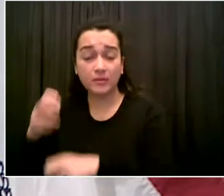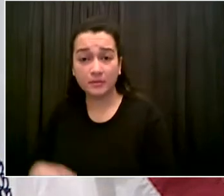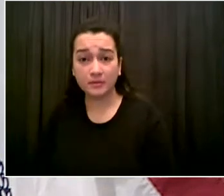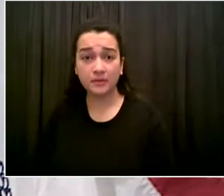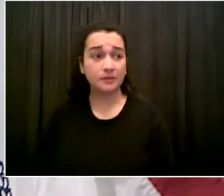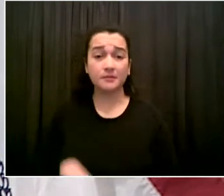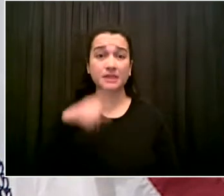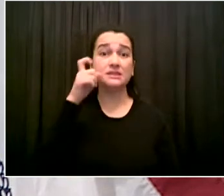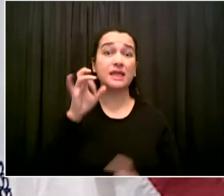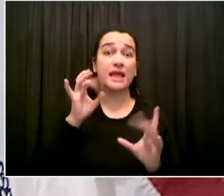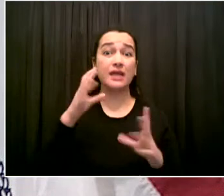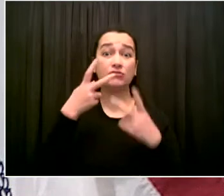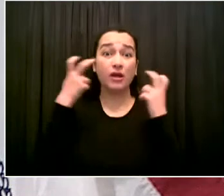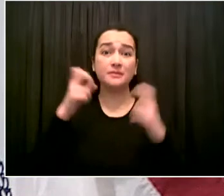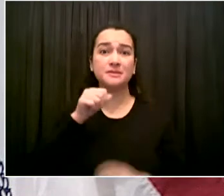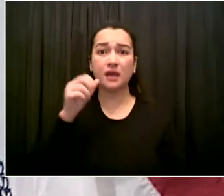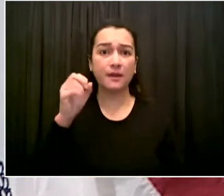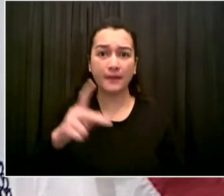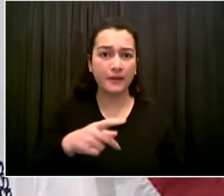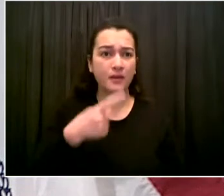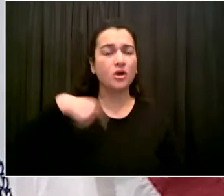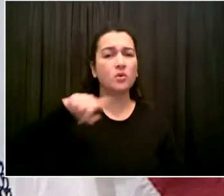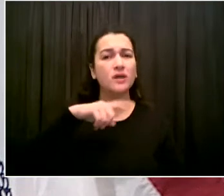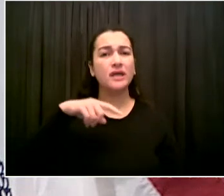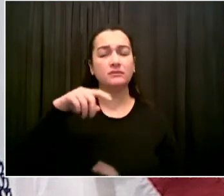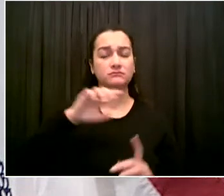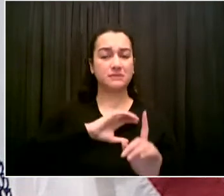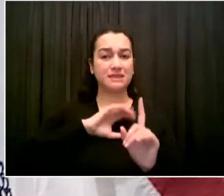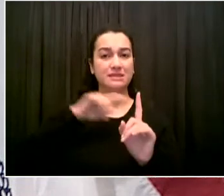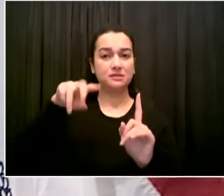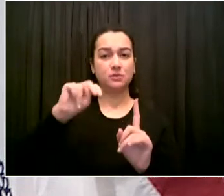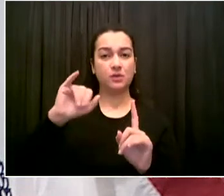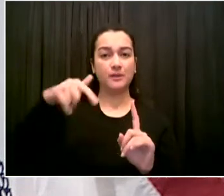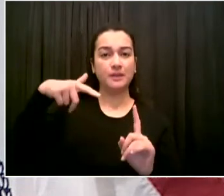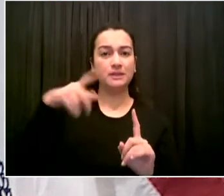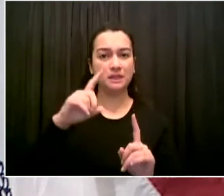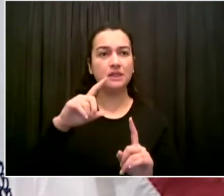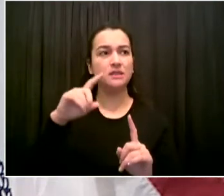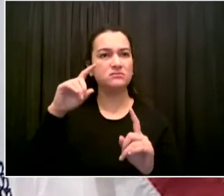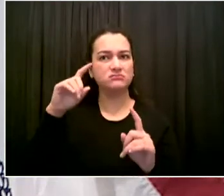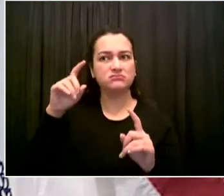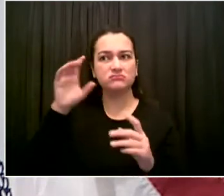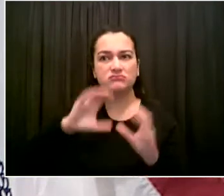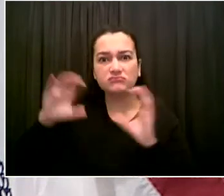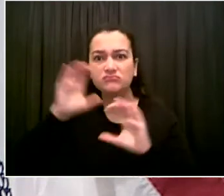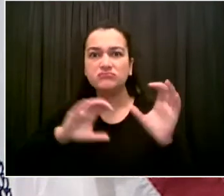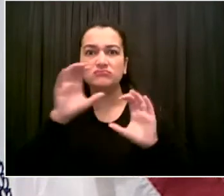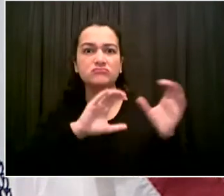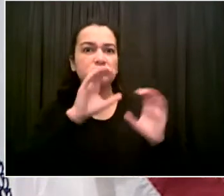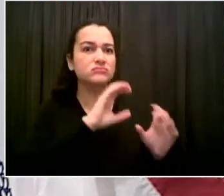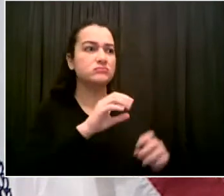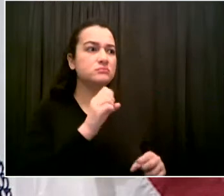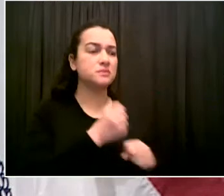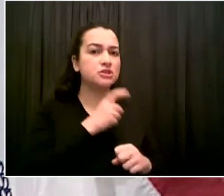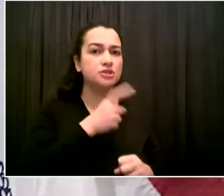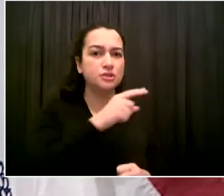that might tell us additional information we need to know here. But I want to